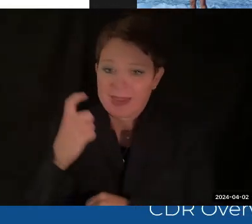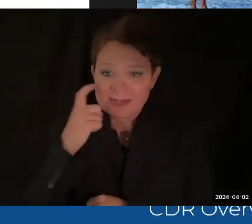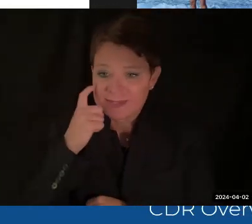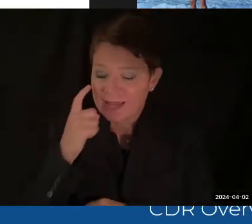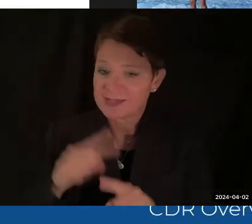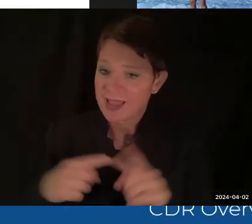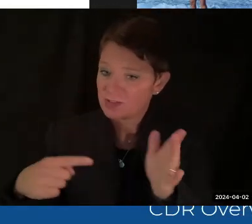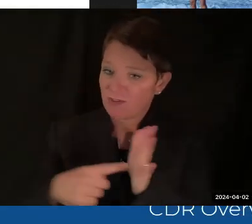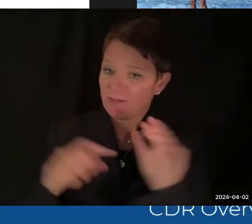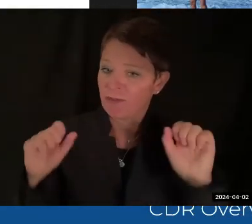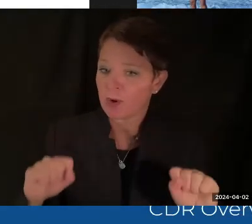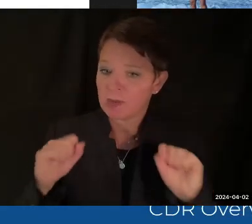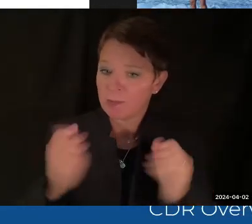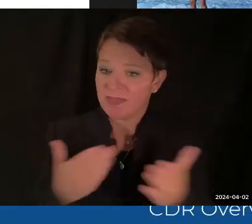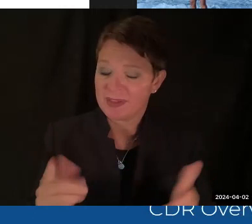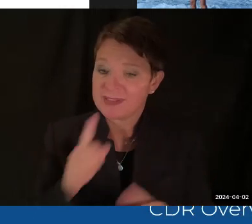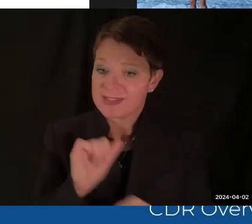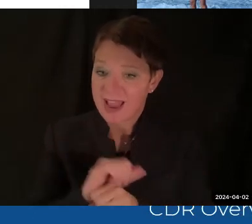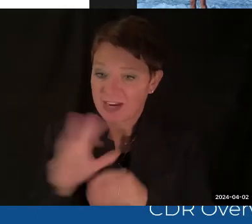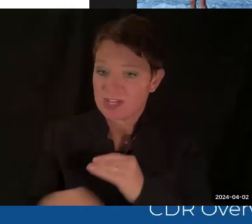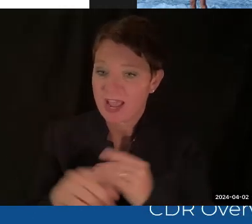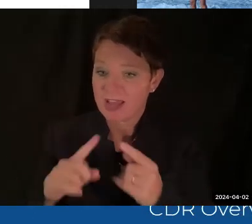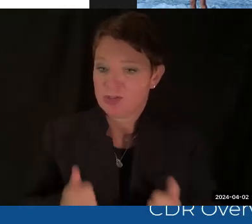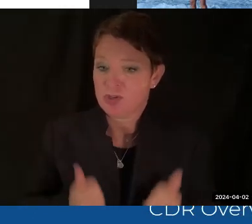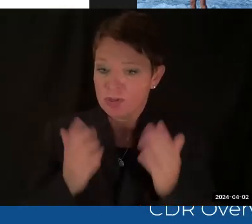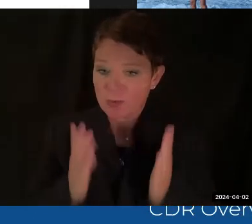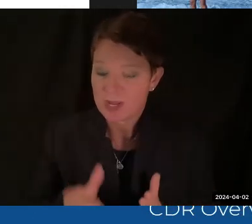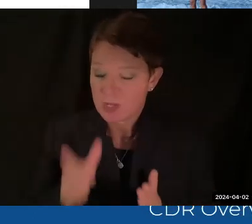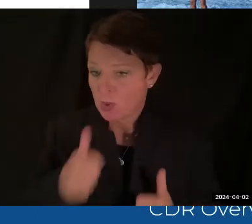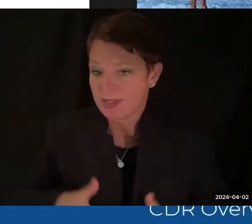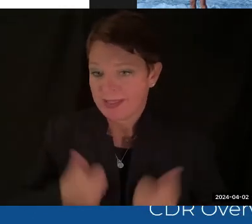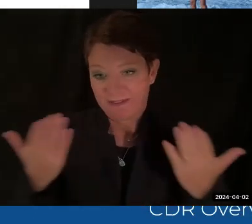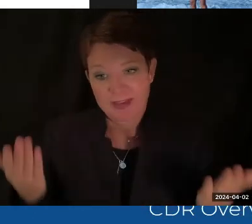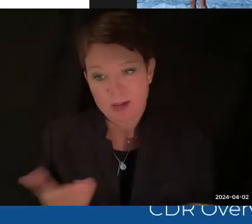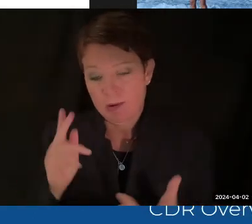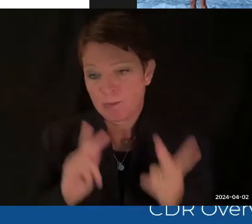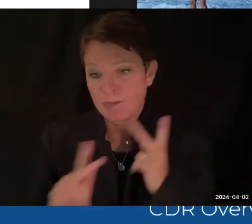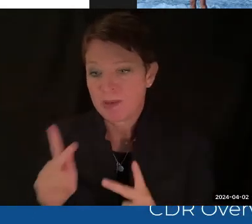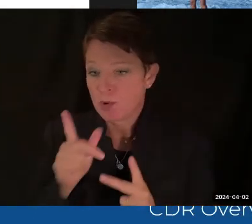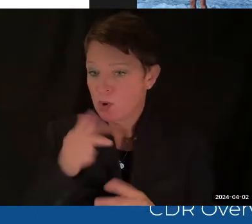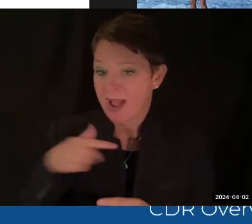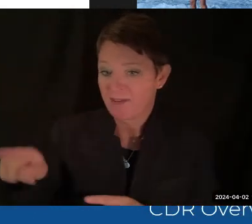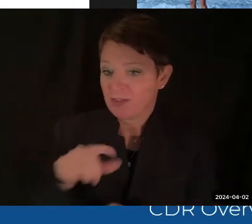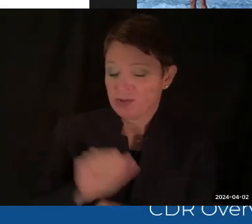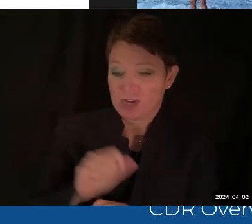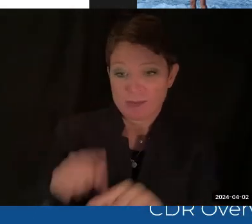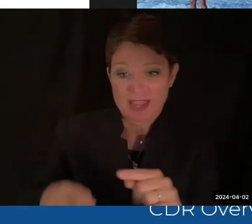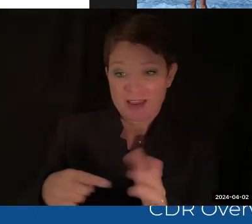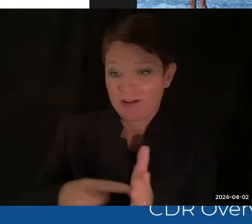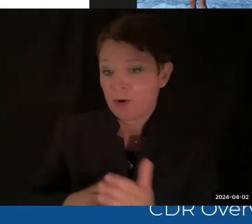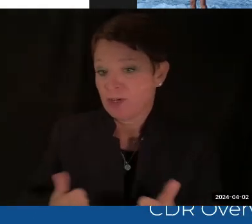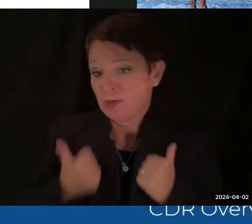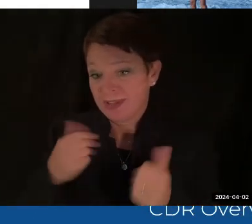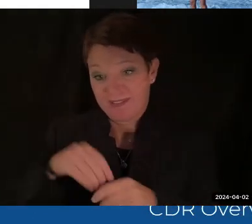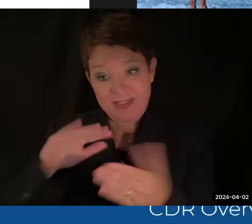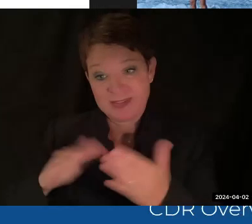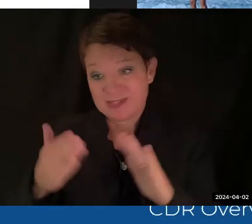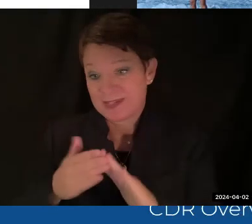an affordable thing that is actually adding to the residents who live here, because basically the people who would have those jobs can't even afford to live in the city.